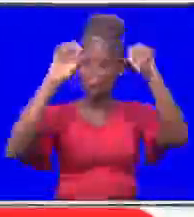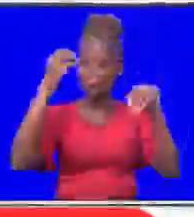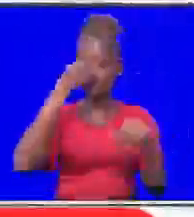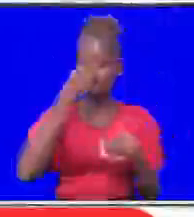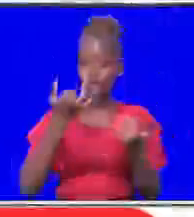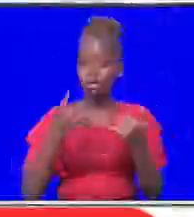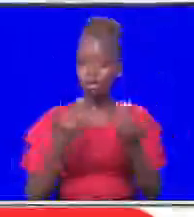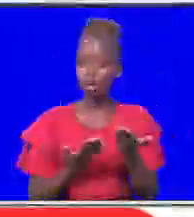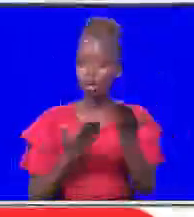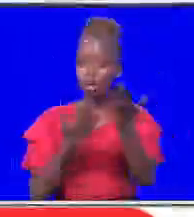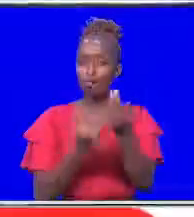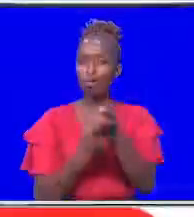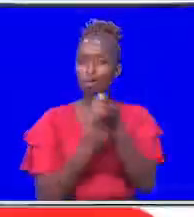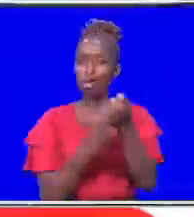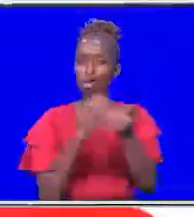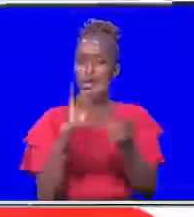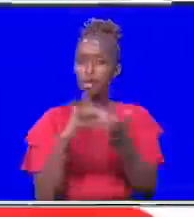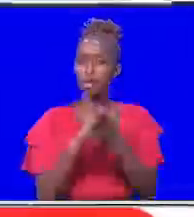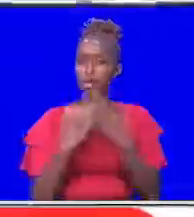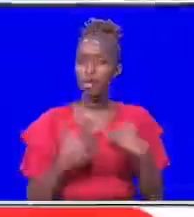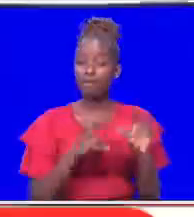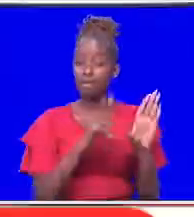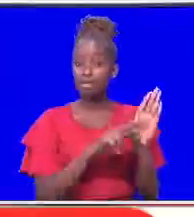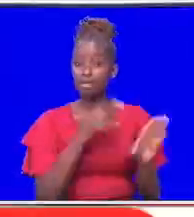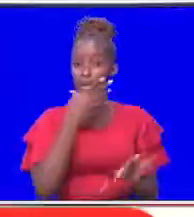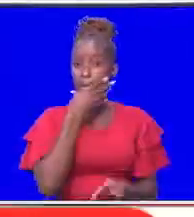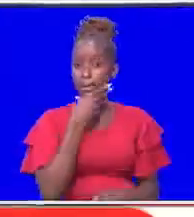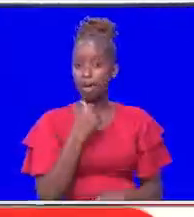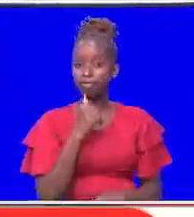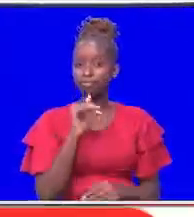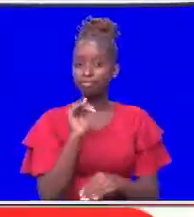Union Commission chairmanship quest, now under